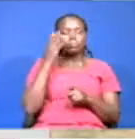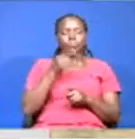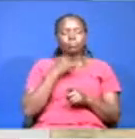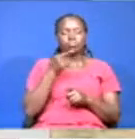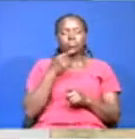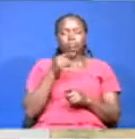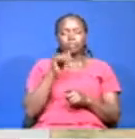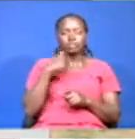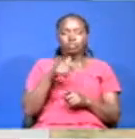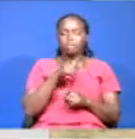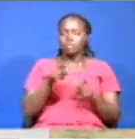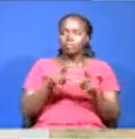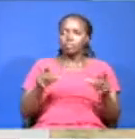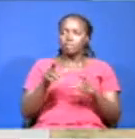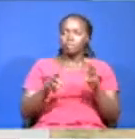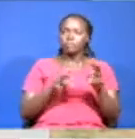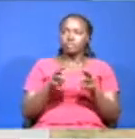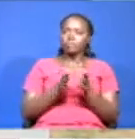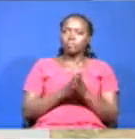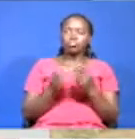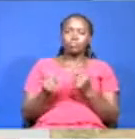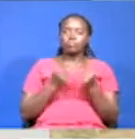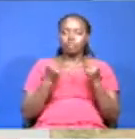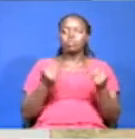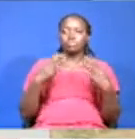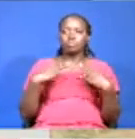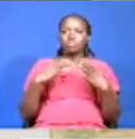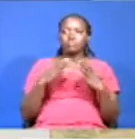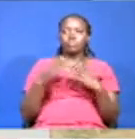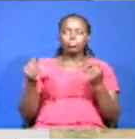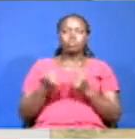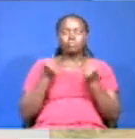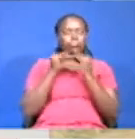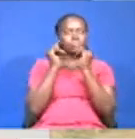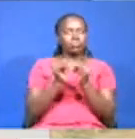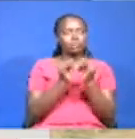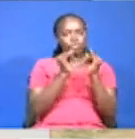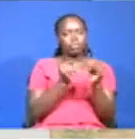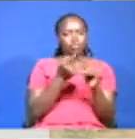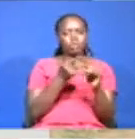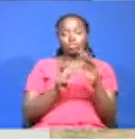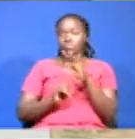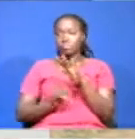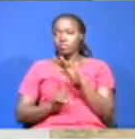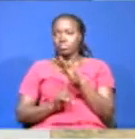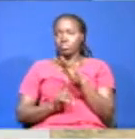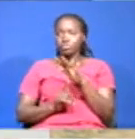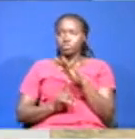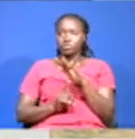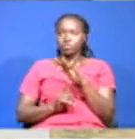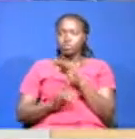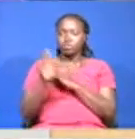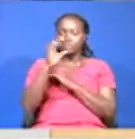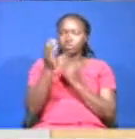land in Embakasi has been invaded by very strong people, very strong individuals, from the ministry, from the civil